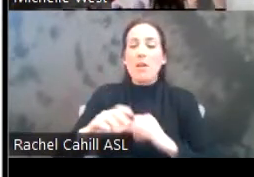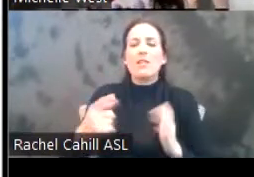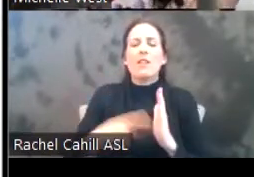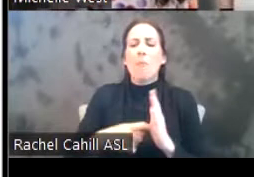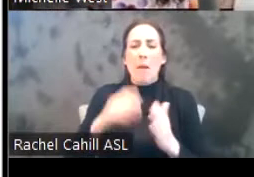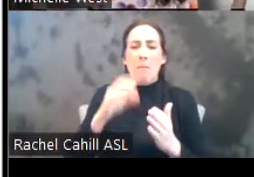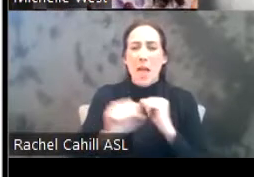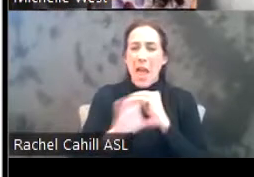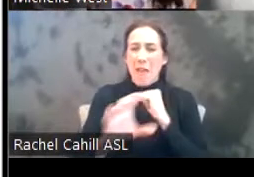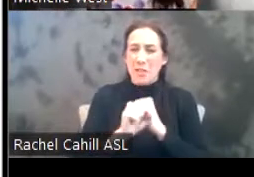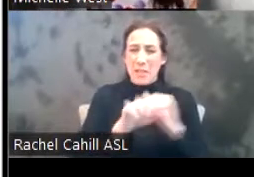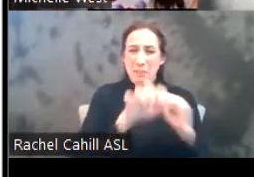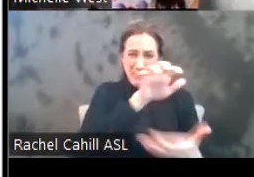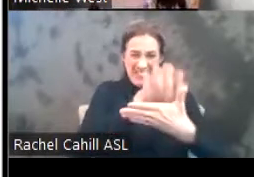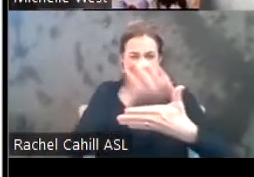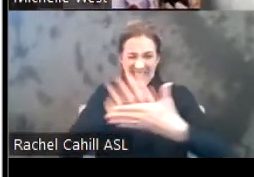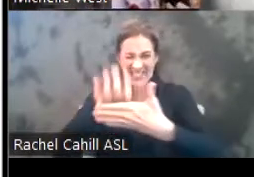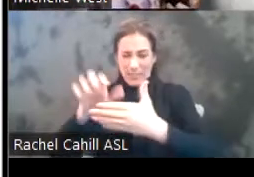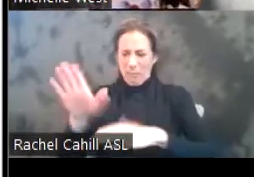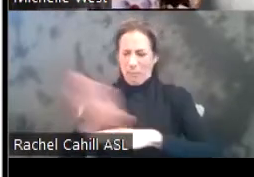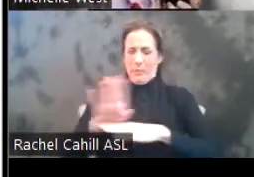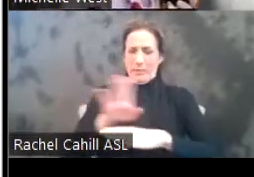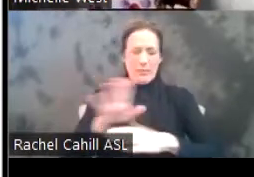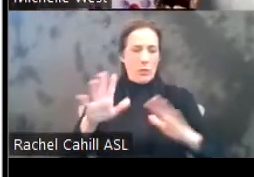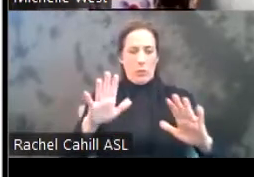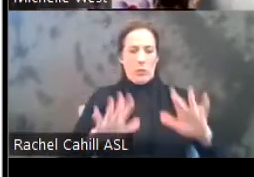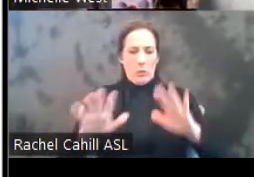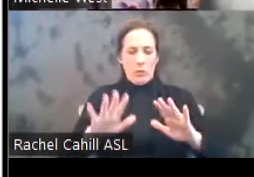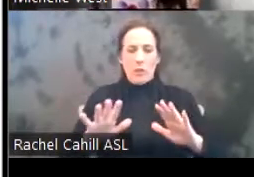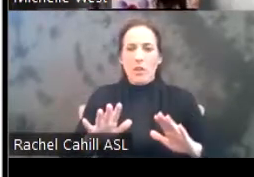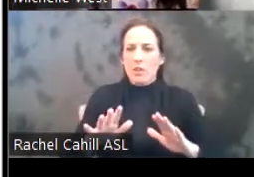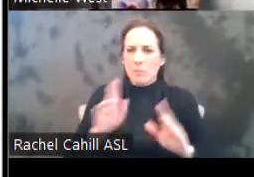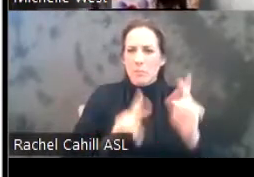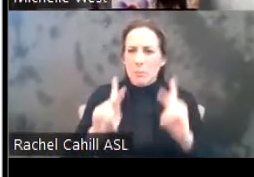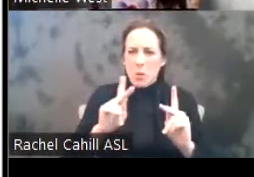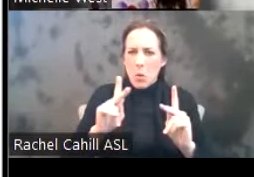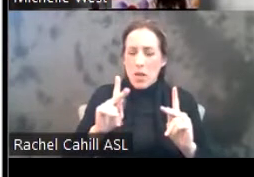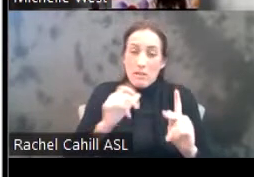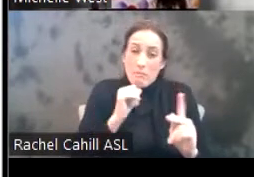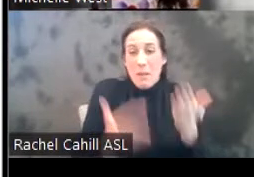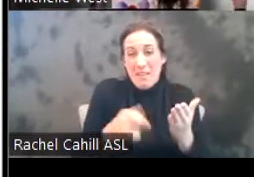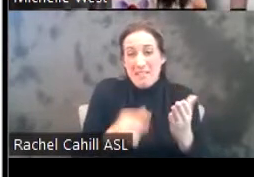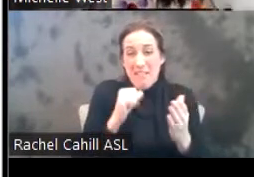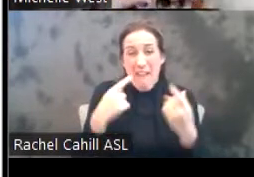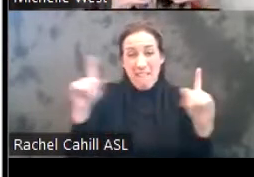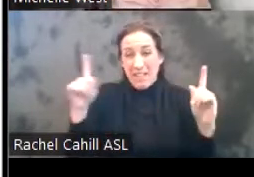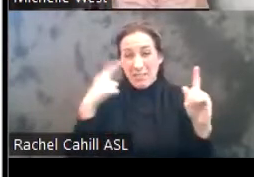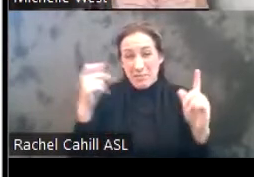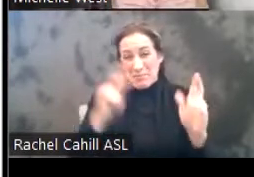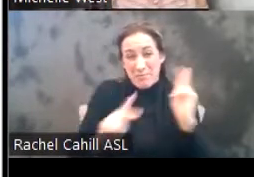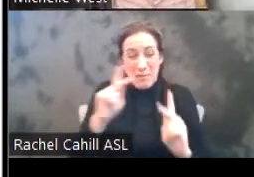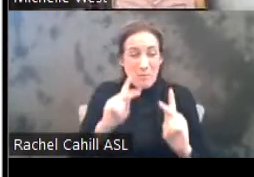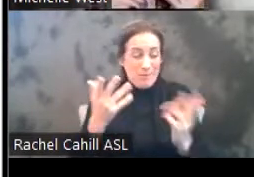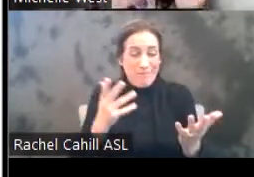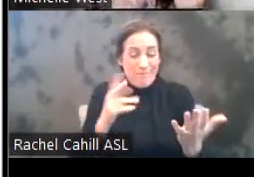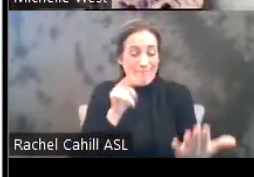they wonder, why isn't it effective? It's because people see all these different kinds of things and it depends on how they're looking at